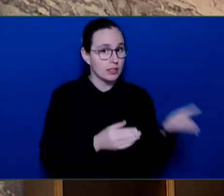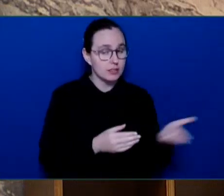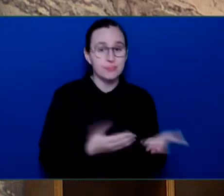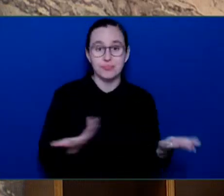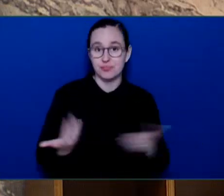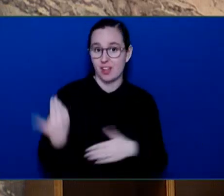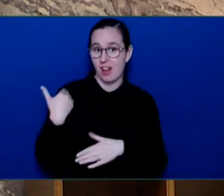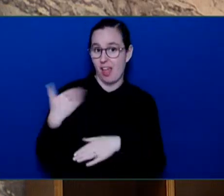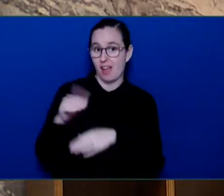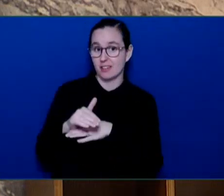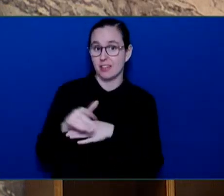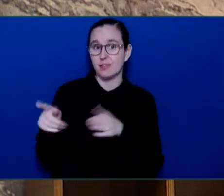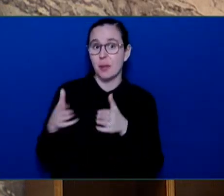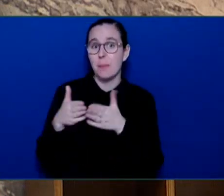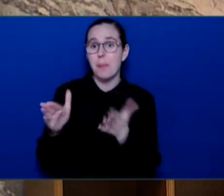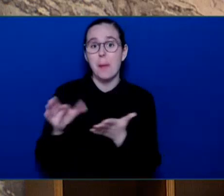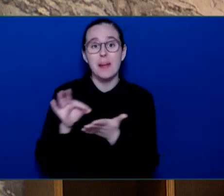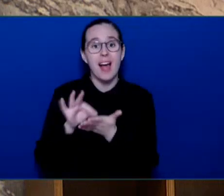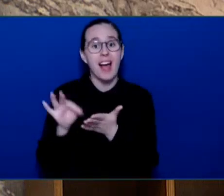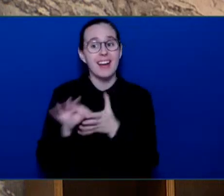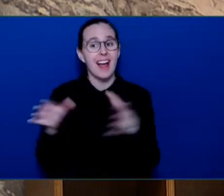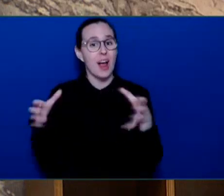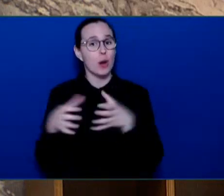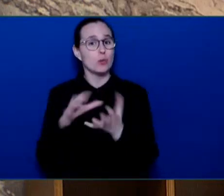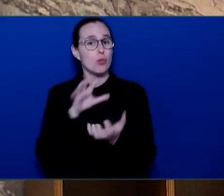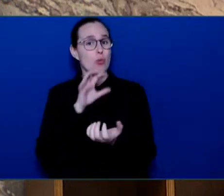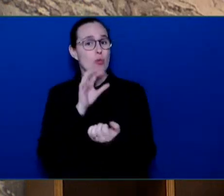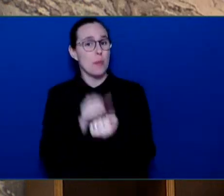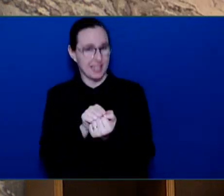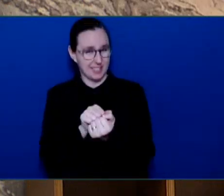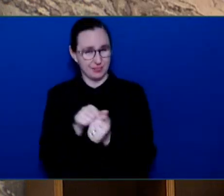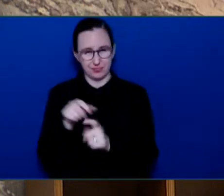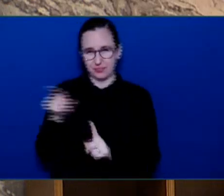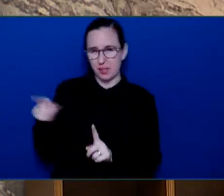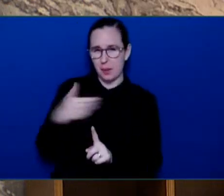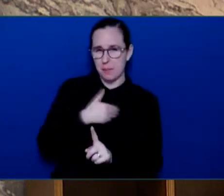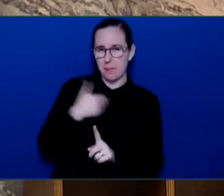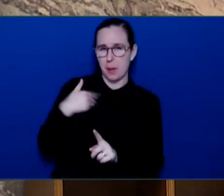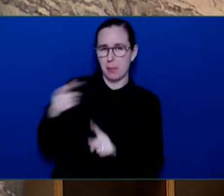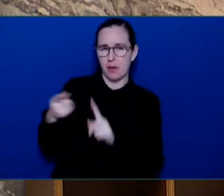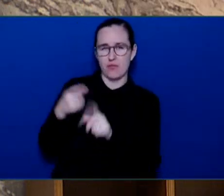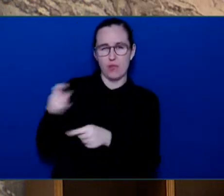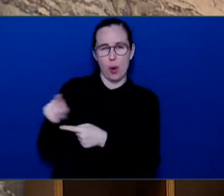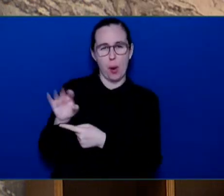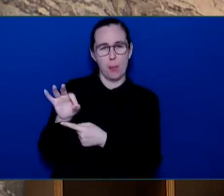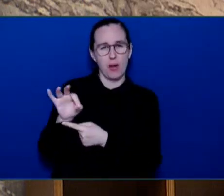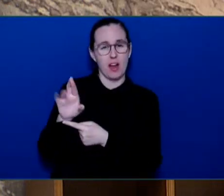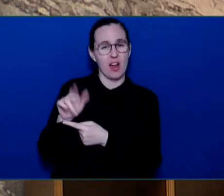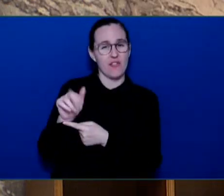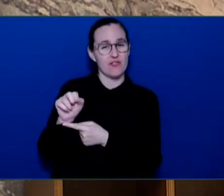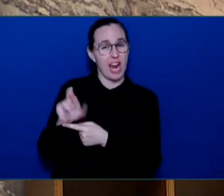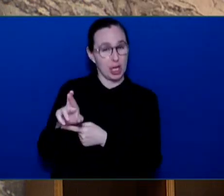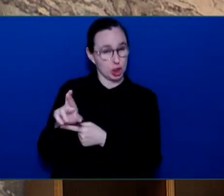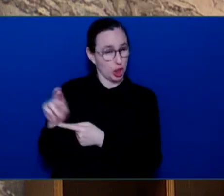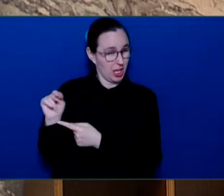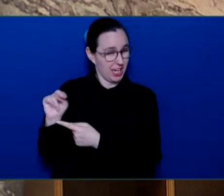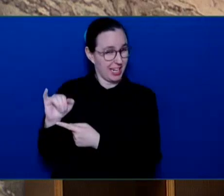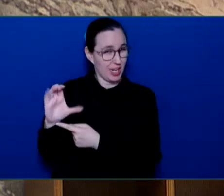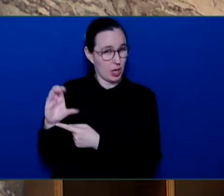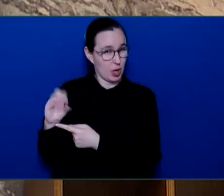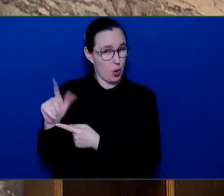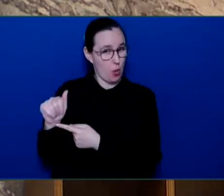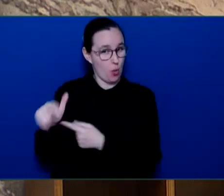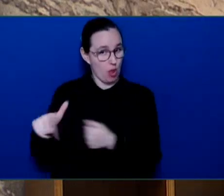motion for the committee to request that the Auditor General undertake, and I quote, an examination of the Government of British